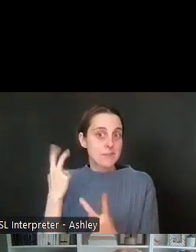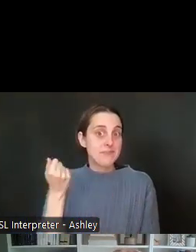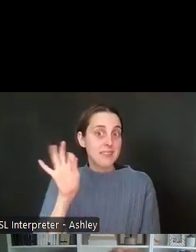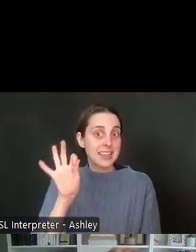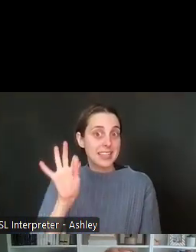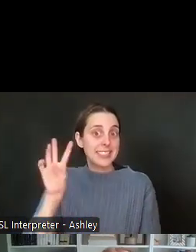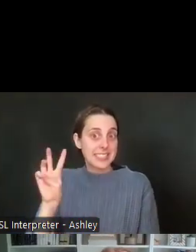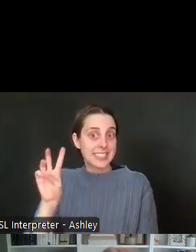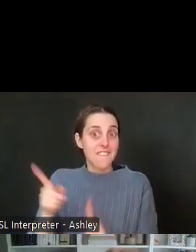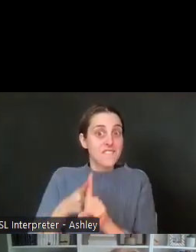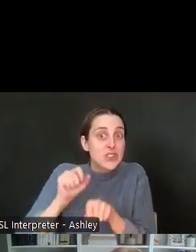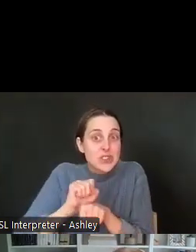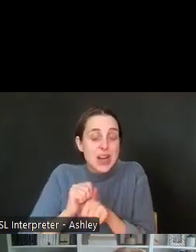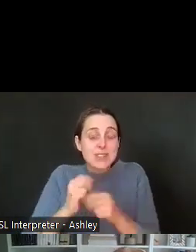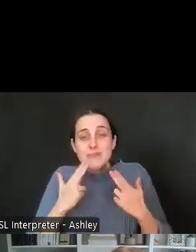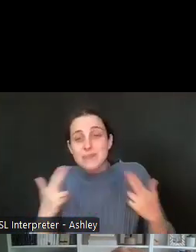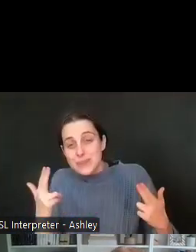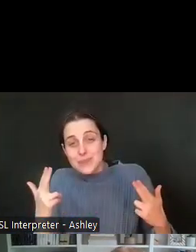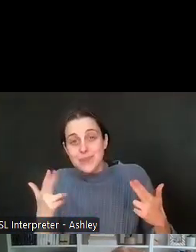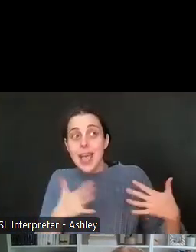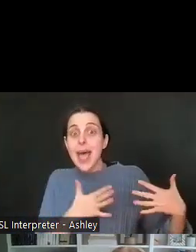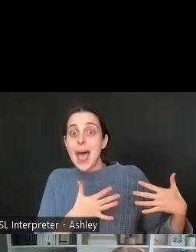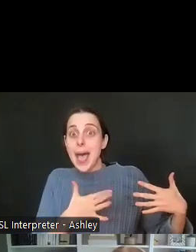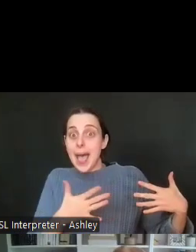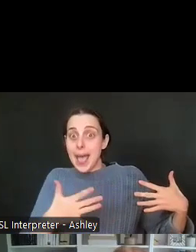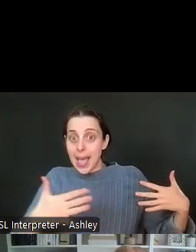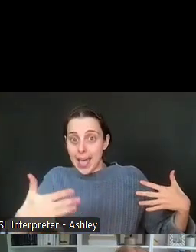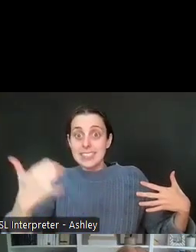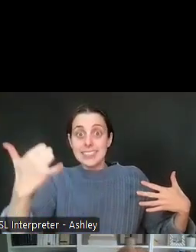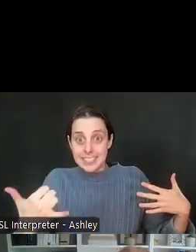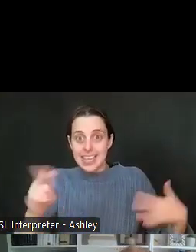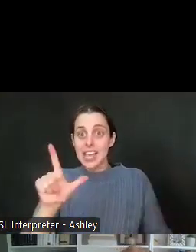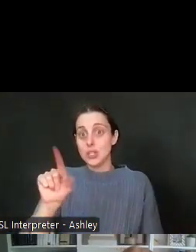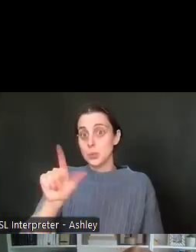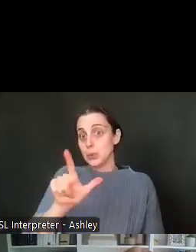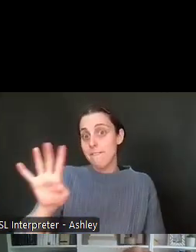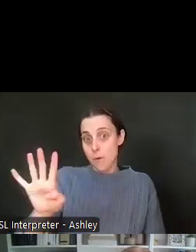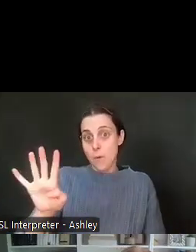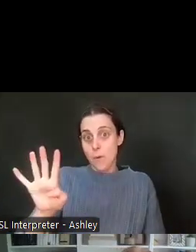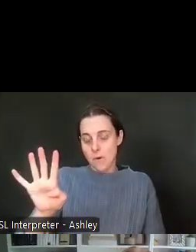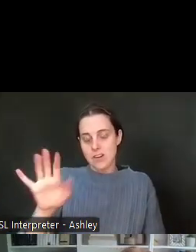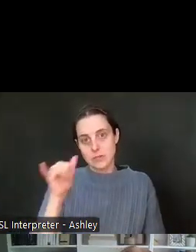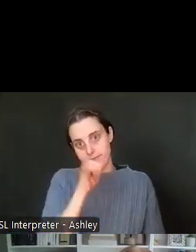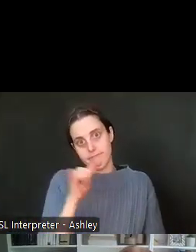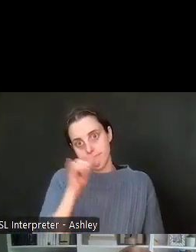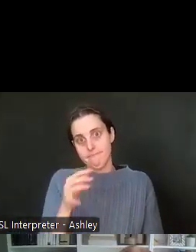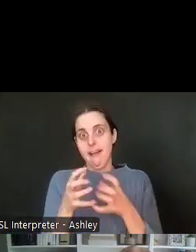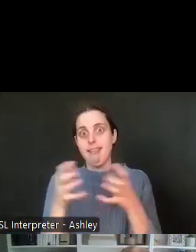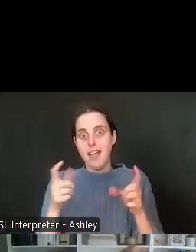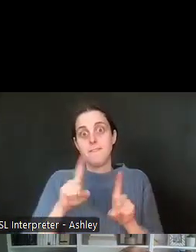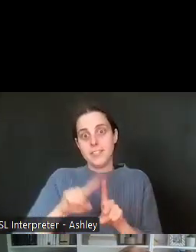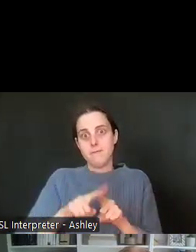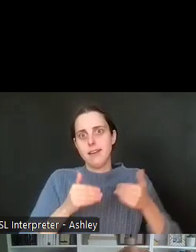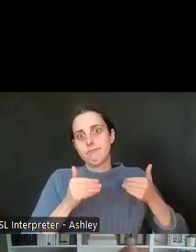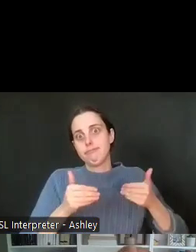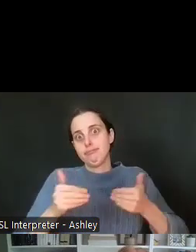1996, all the way up to today in 2024, there have been a lot of different seasons in my